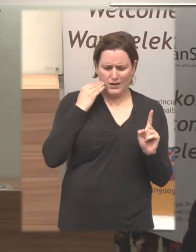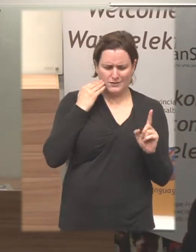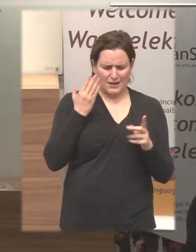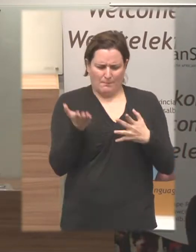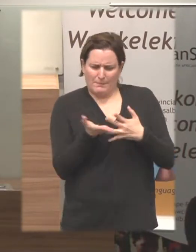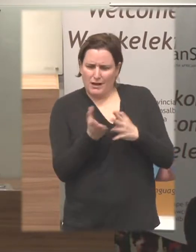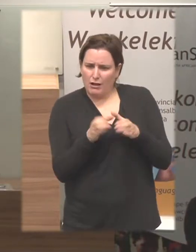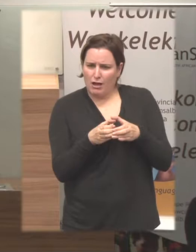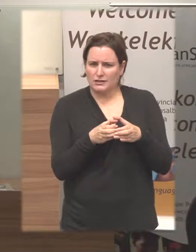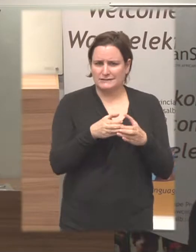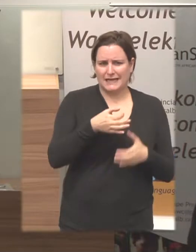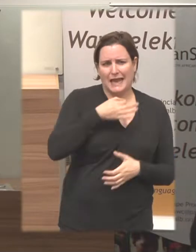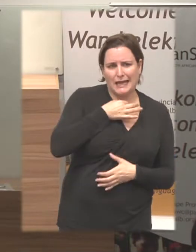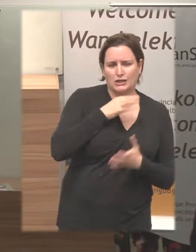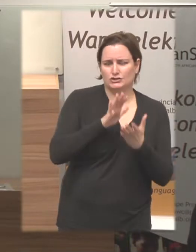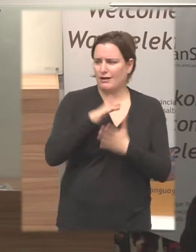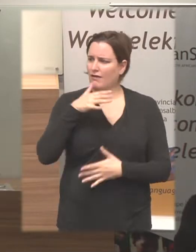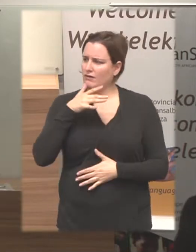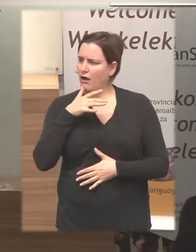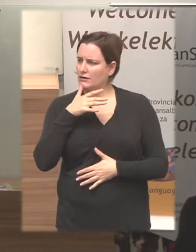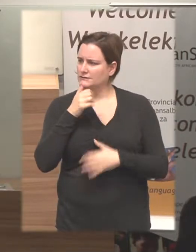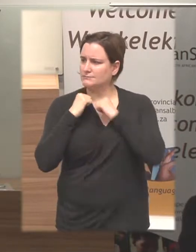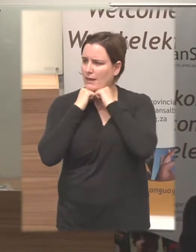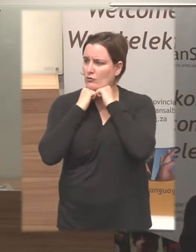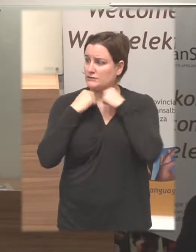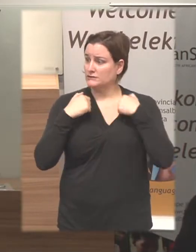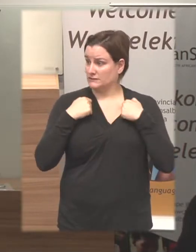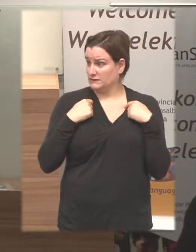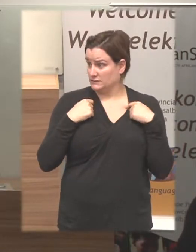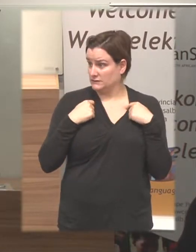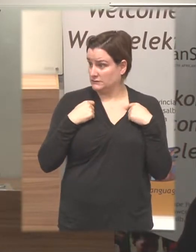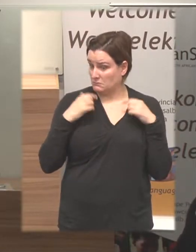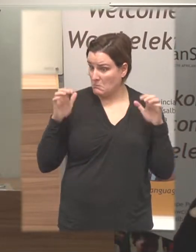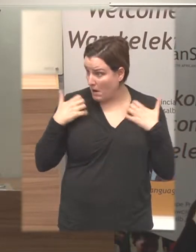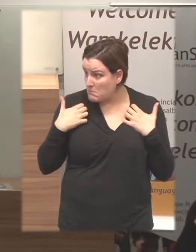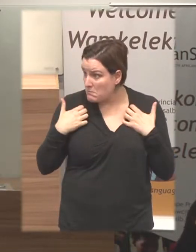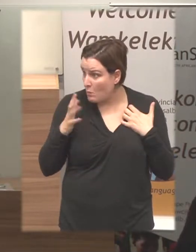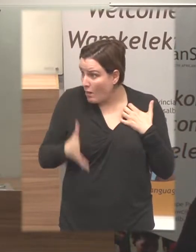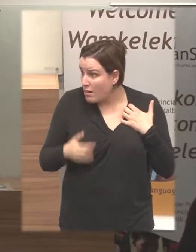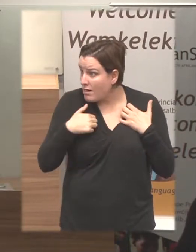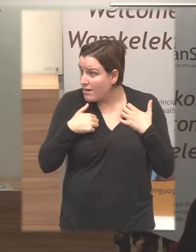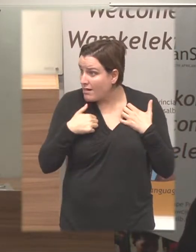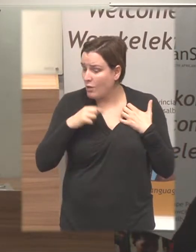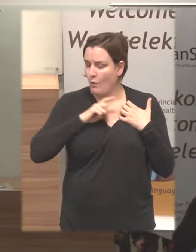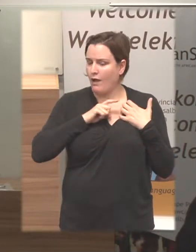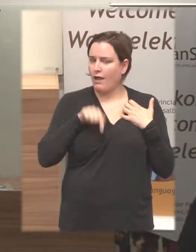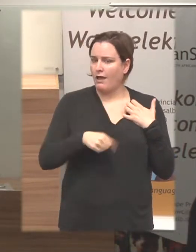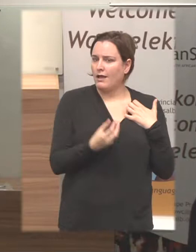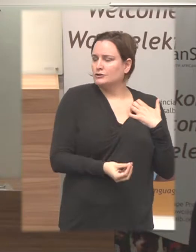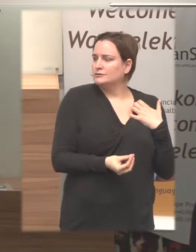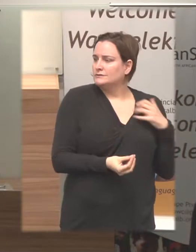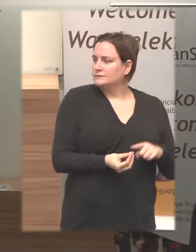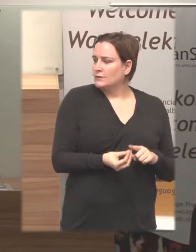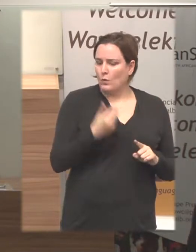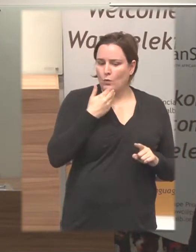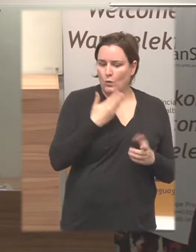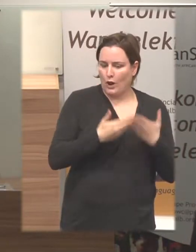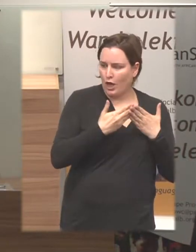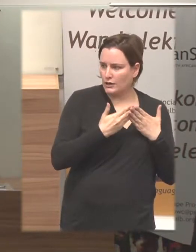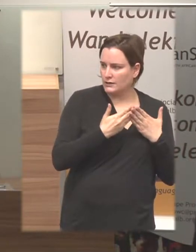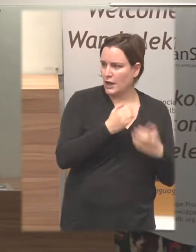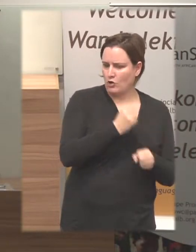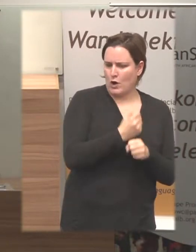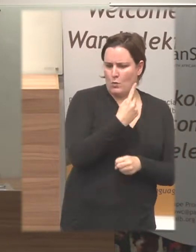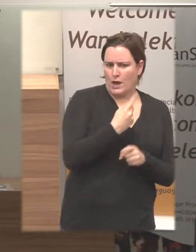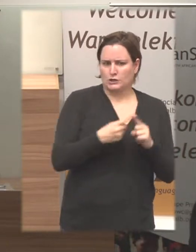and Afrikaans-speaking parents would say if their children, after learning 2 to 3 hours of isiXhosa a week in grade 1